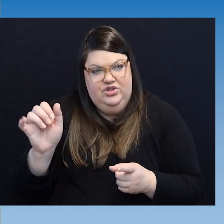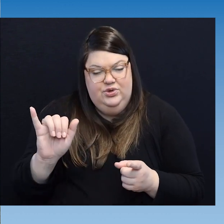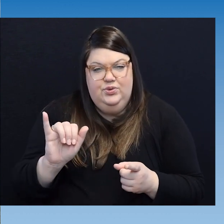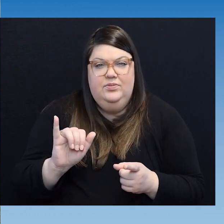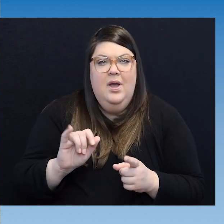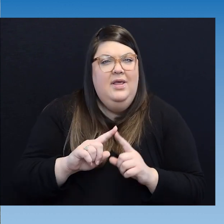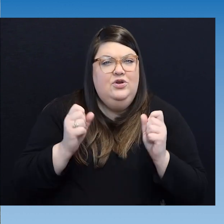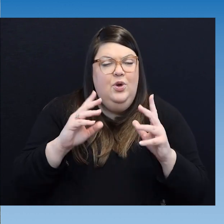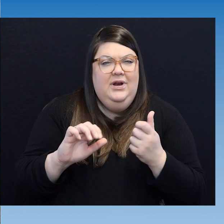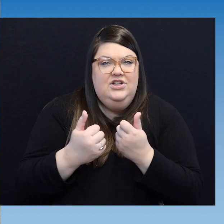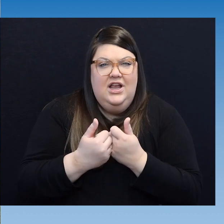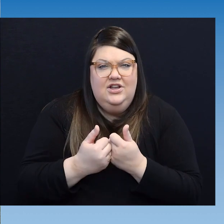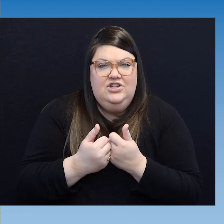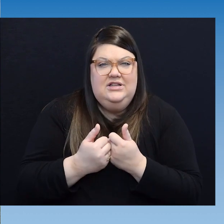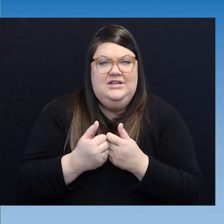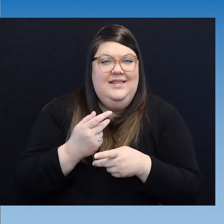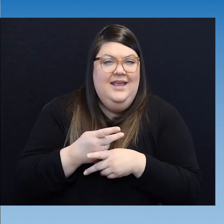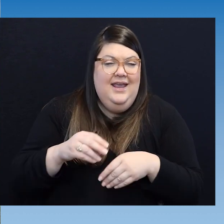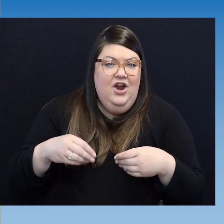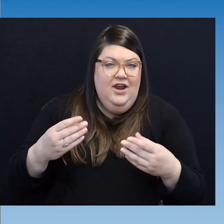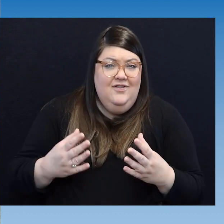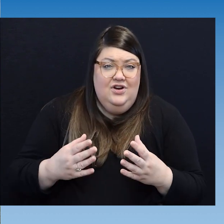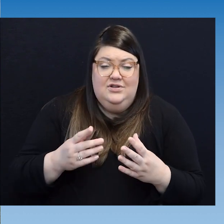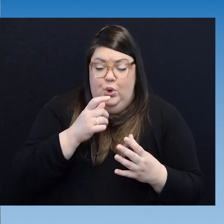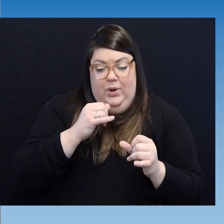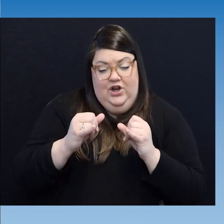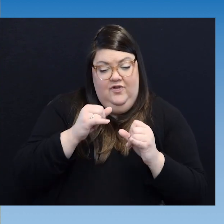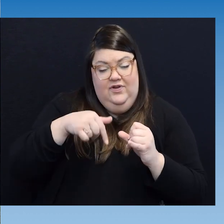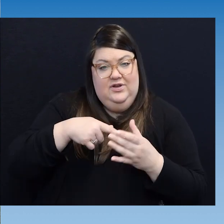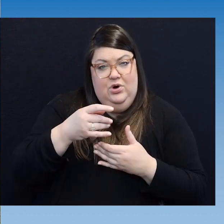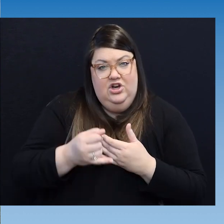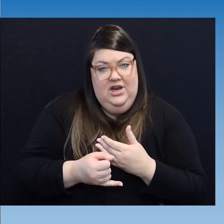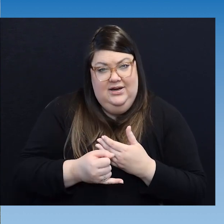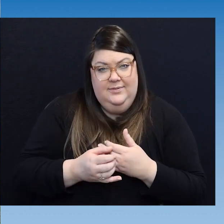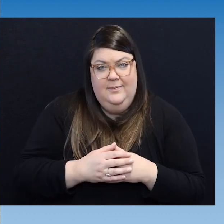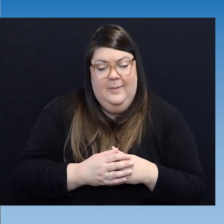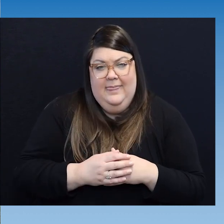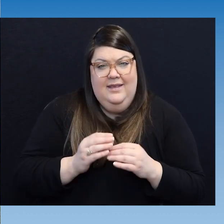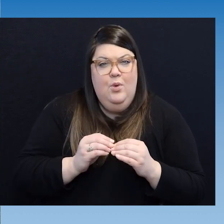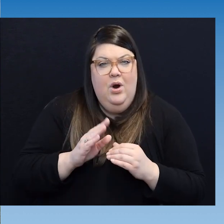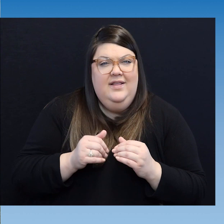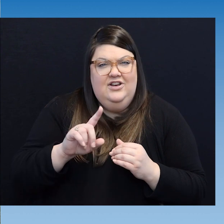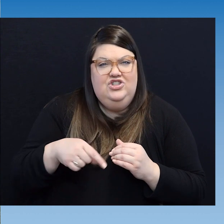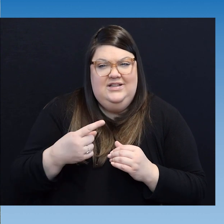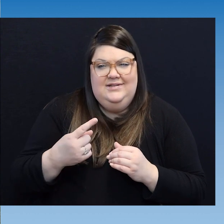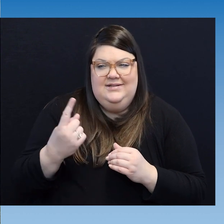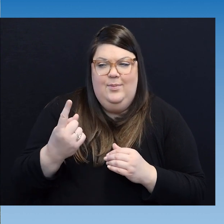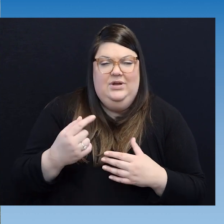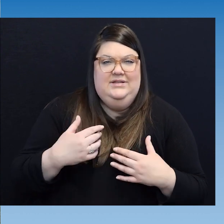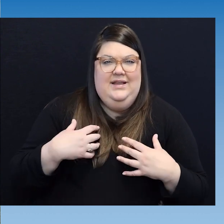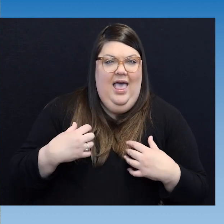and the caregivers that we interviewed for this project, you know, there are beyond just somebody's health, there